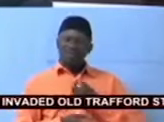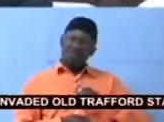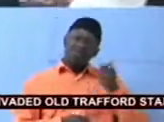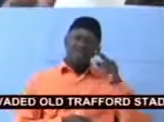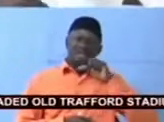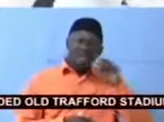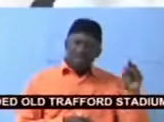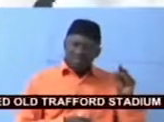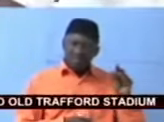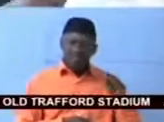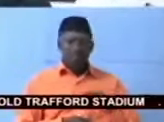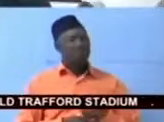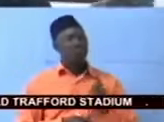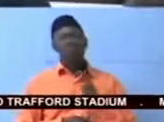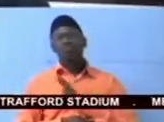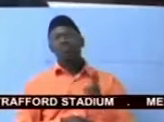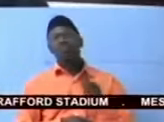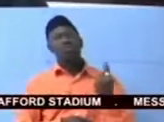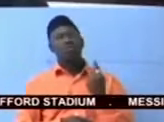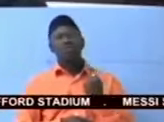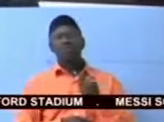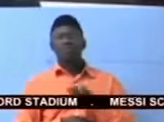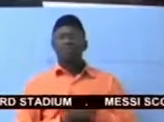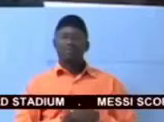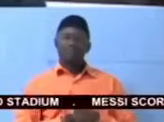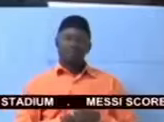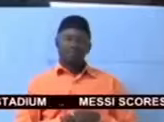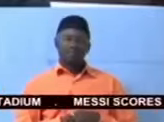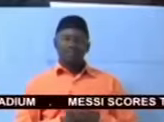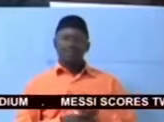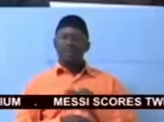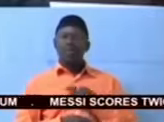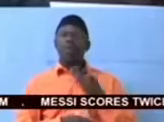Can you tell the commission your date of birth? I was born on the